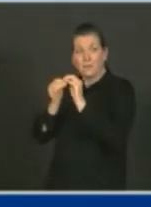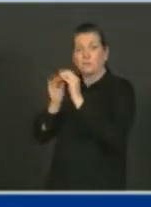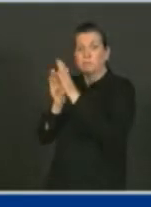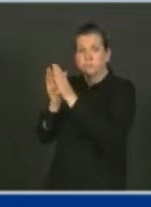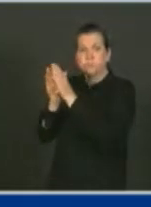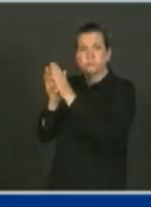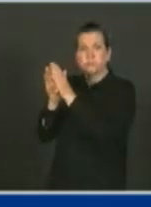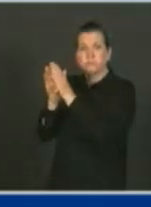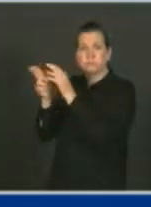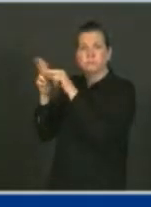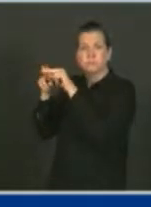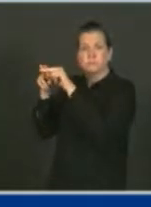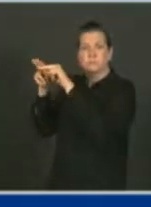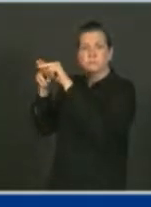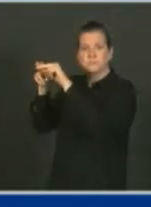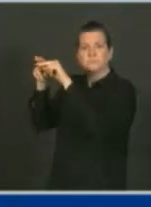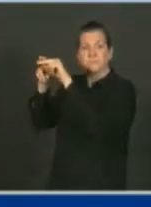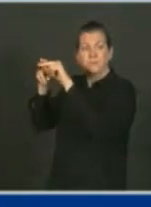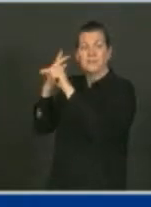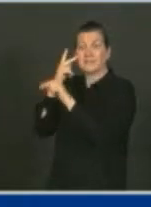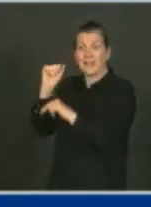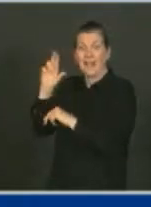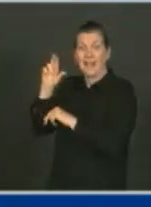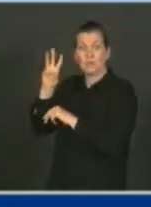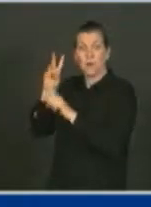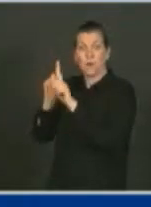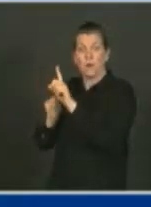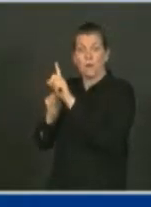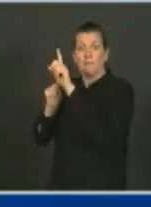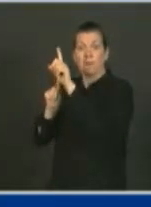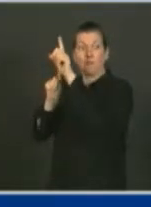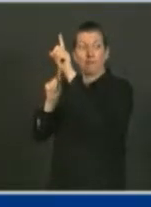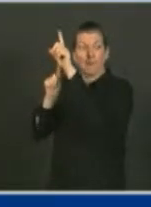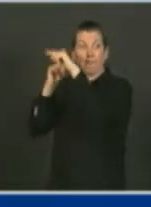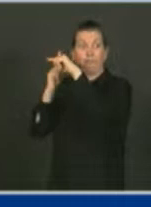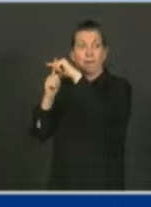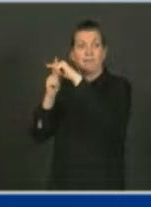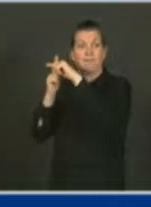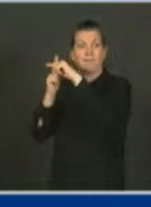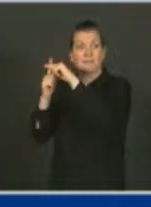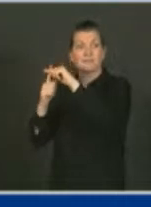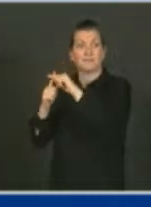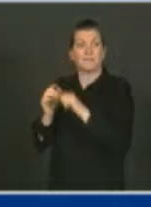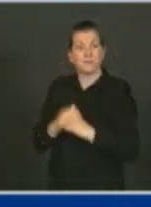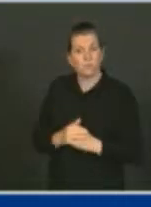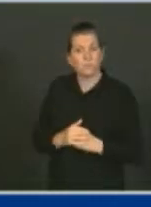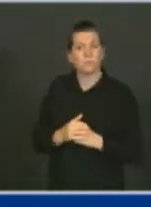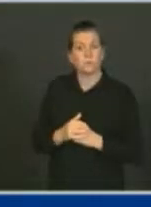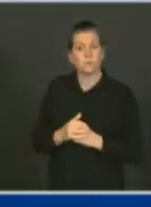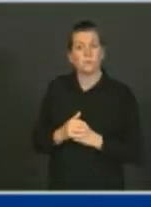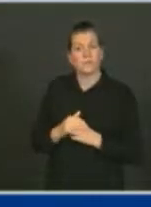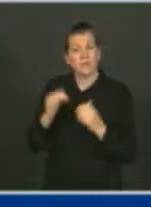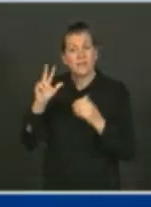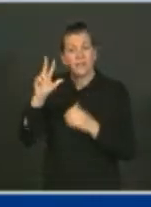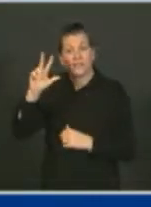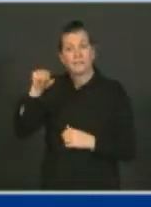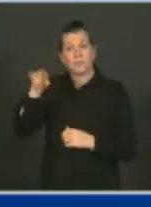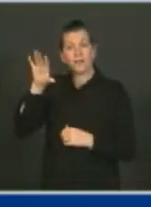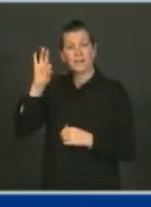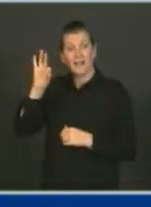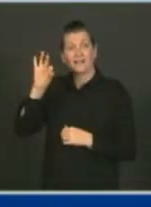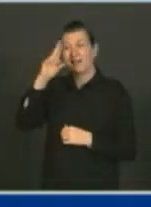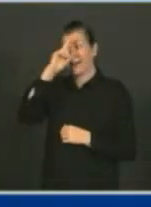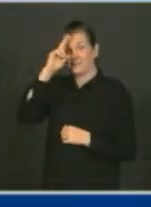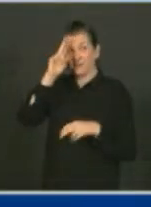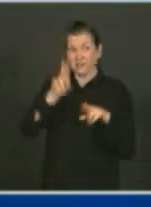arrows are pointing up and a percent positive of 3.9%. New hospitalizations at